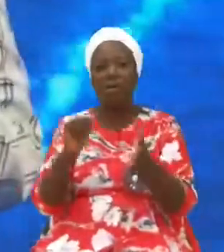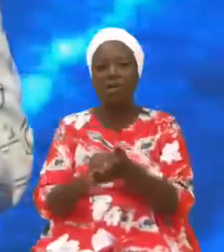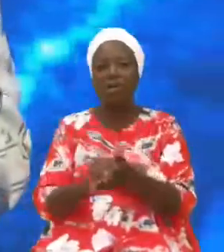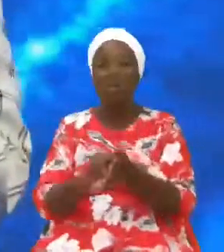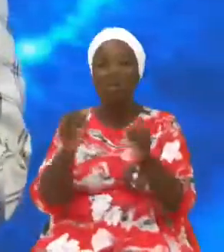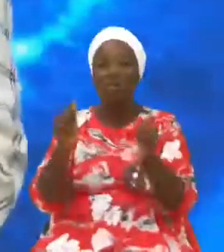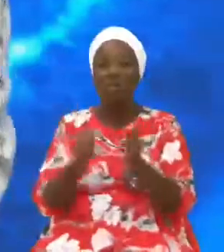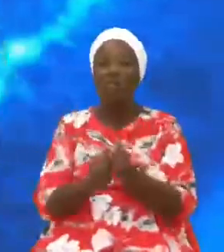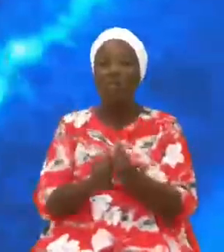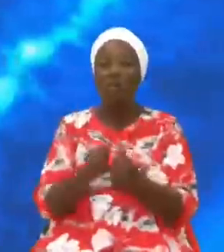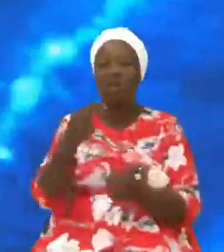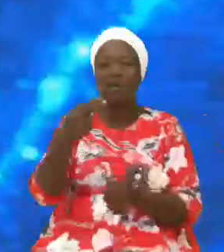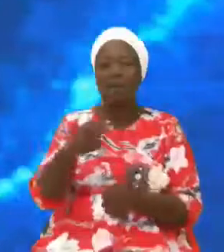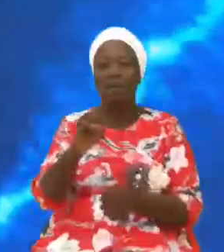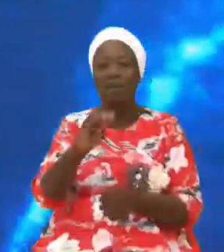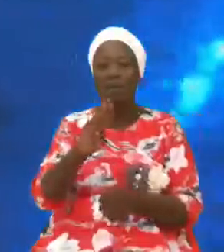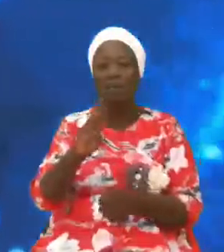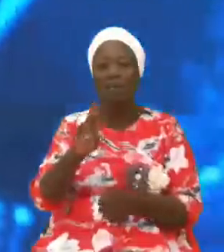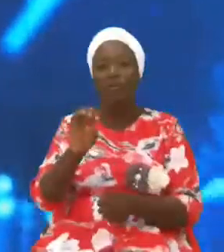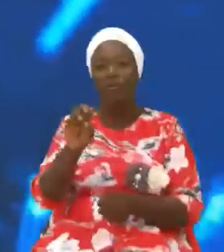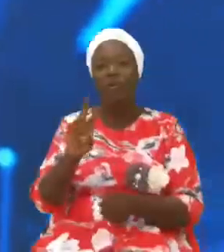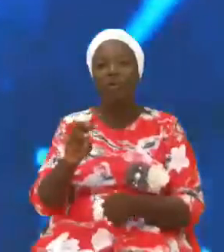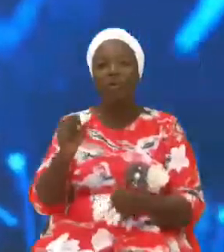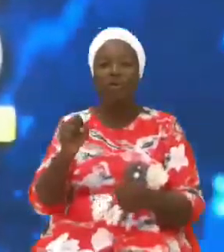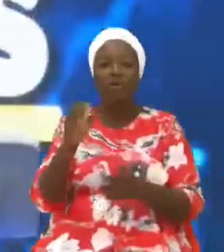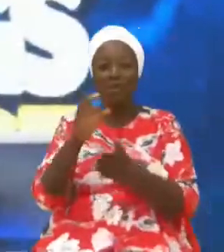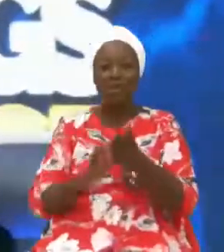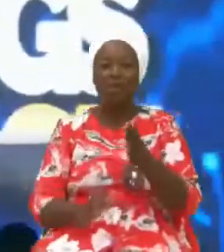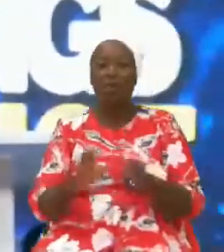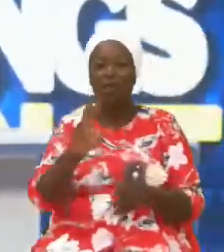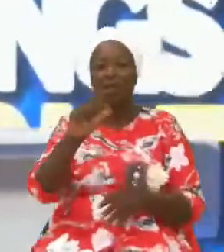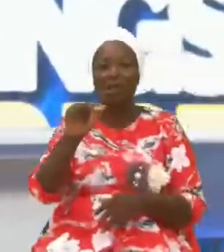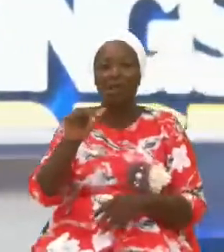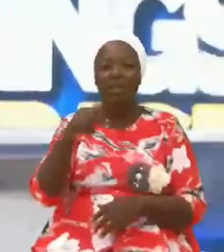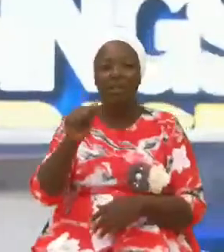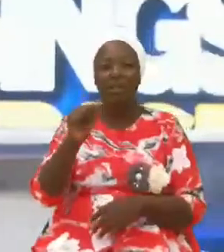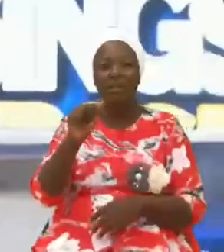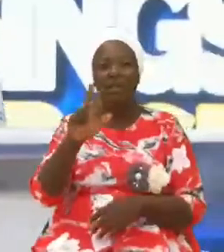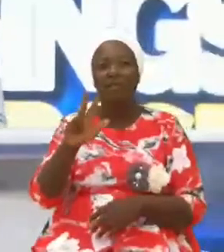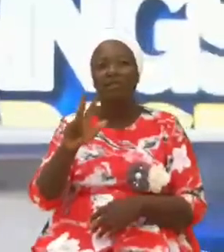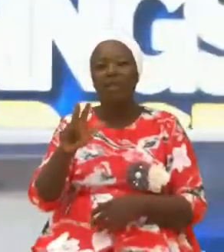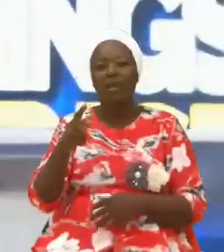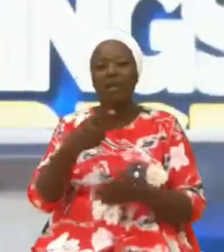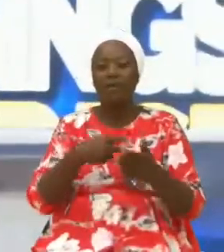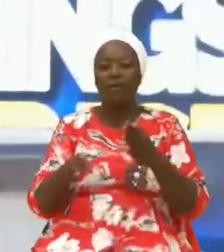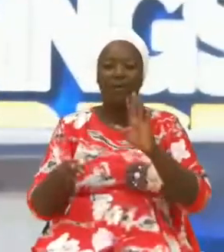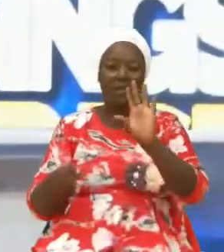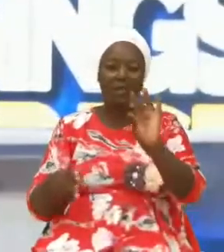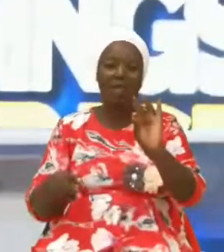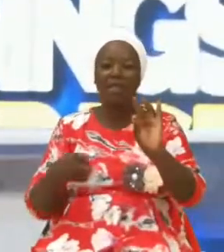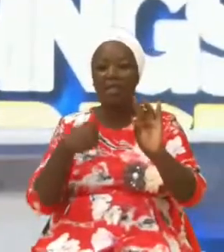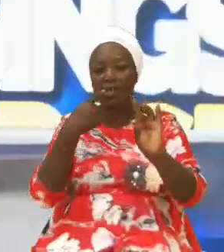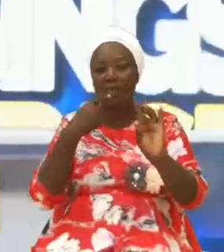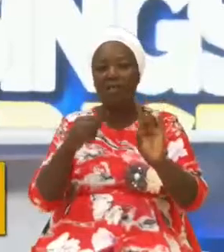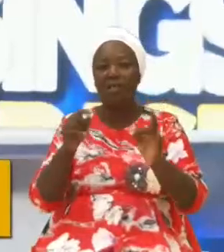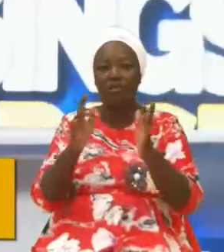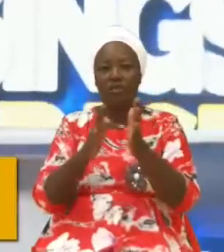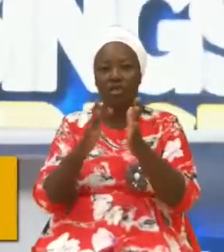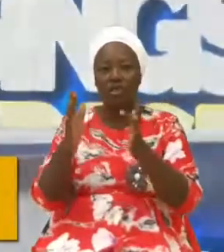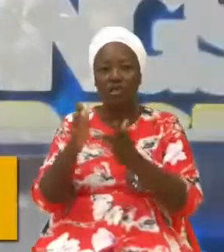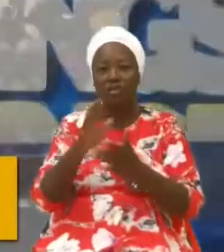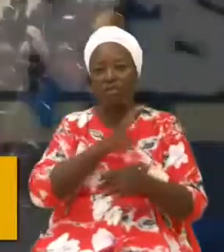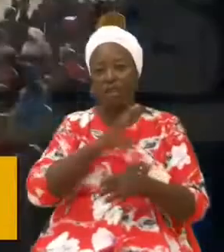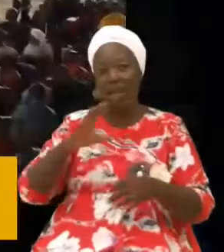Now, as you join that with Hebrews chapter 13, reading from verse 8,